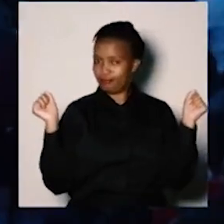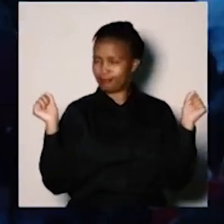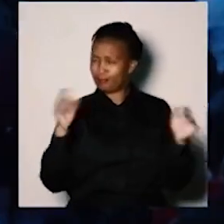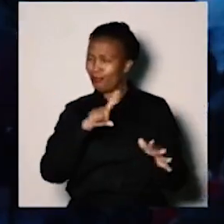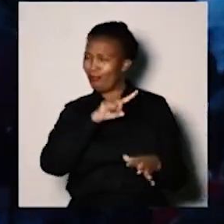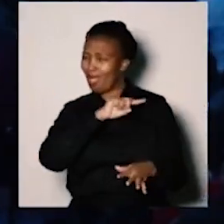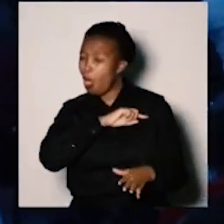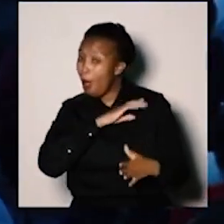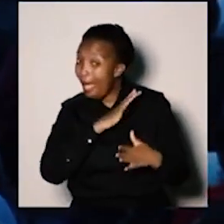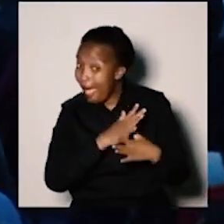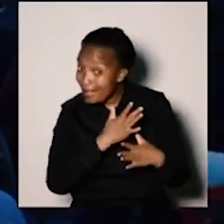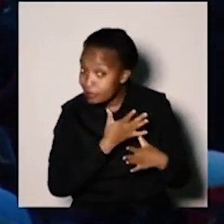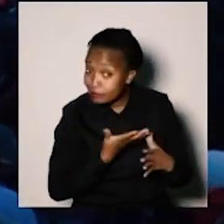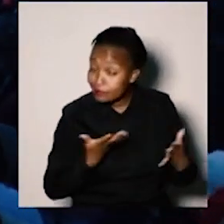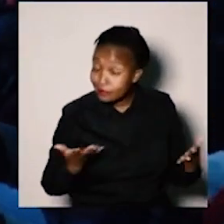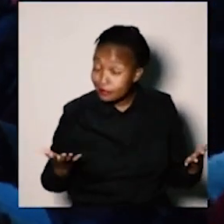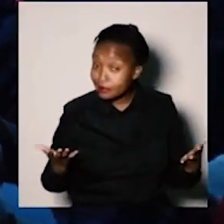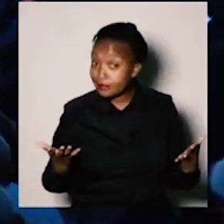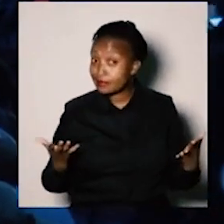Because